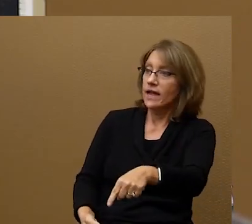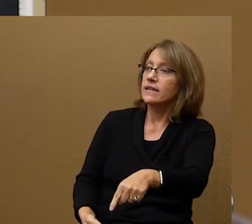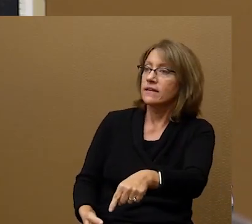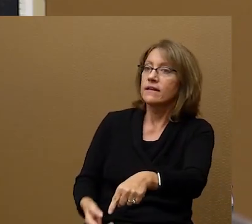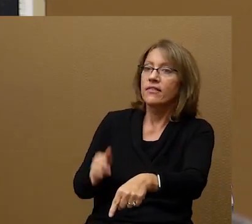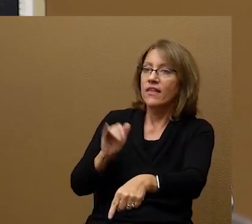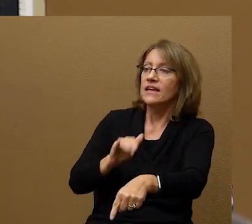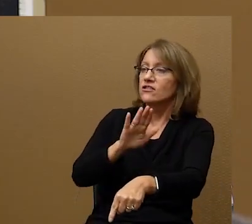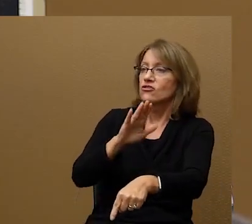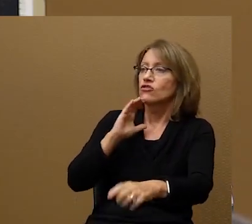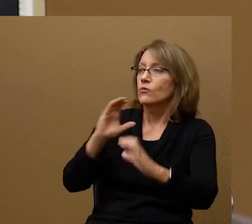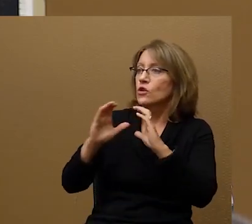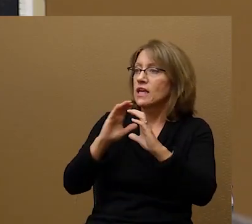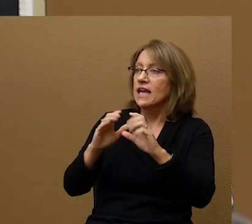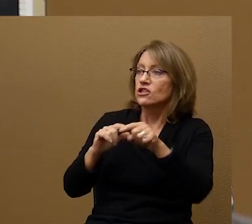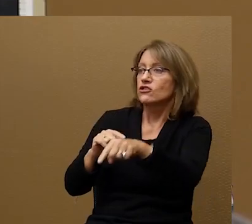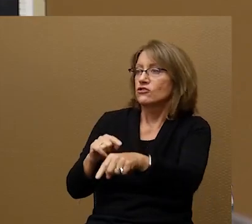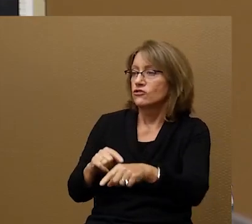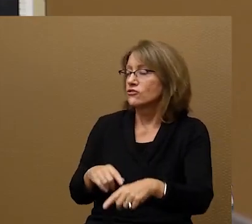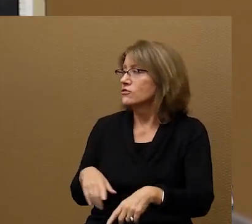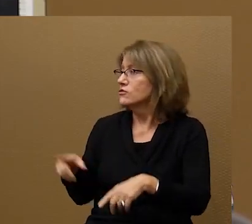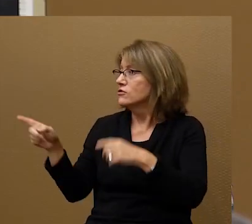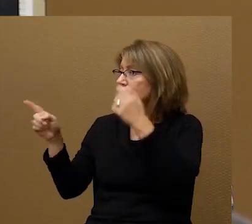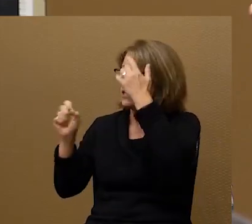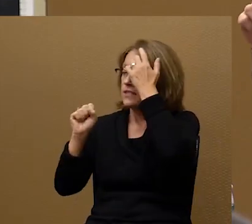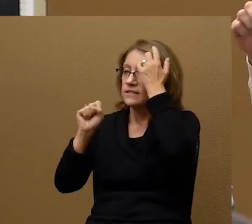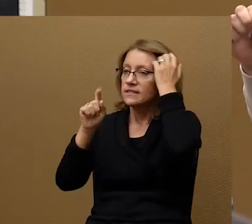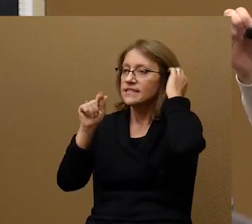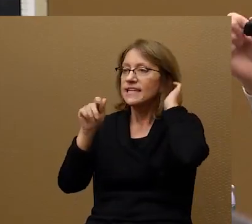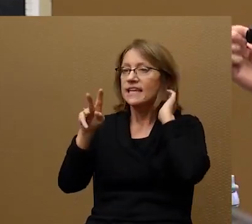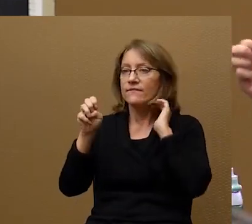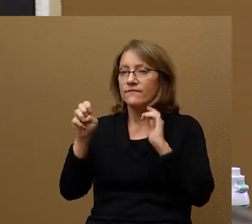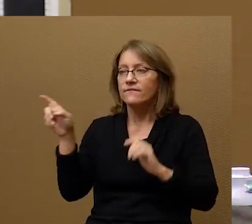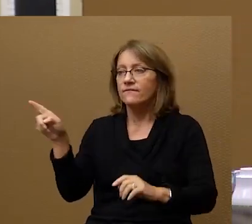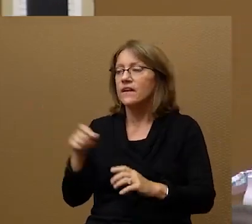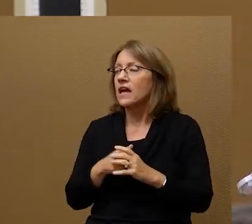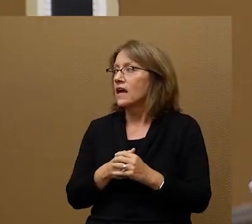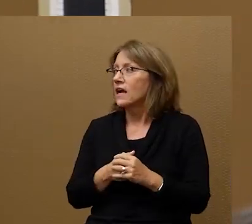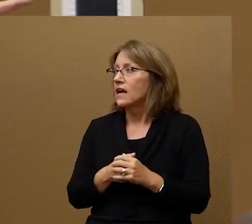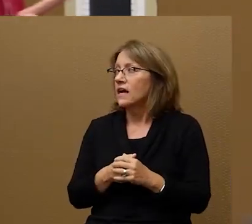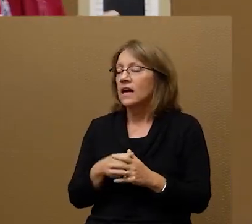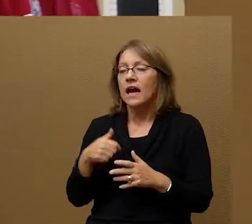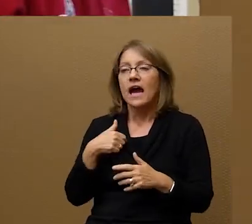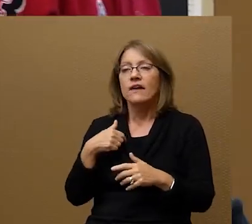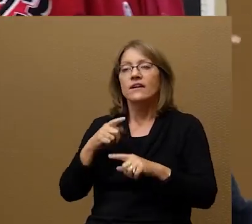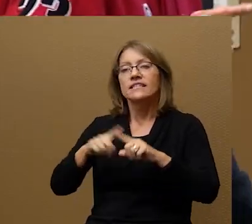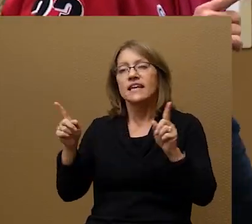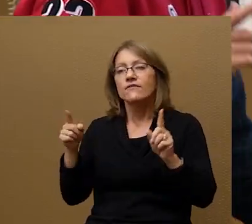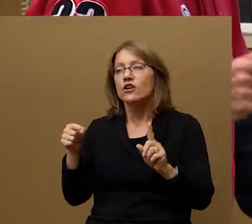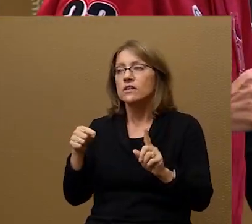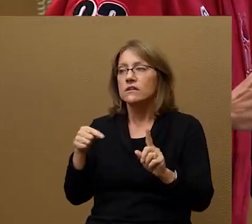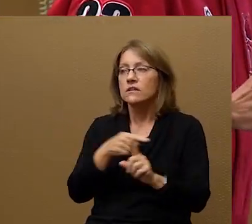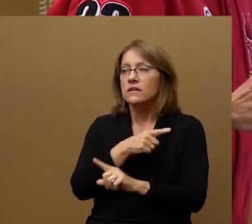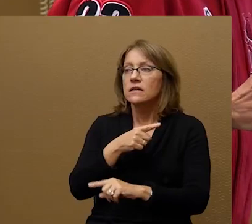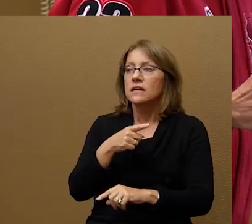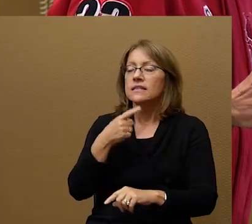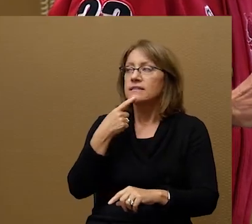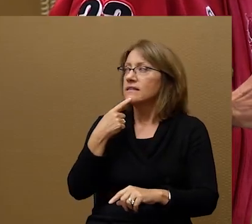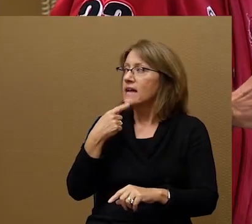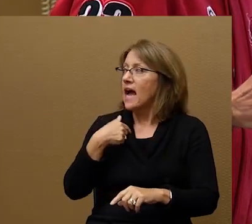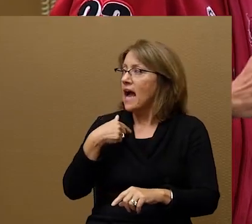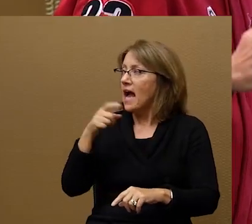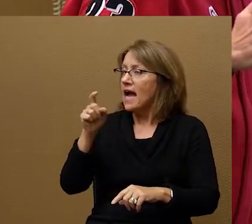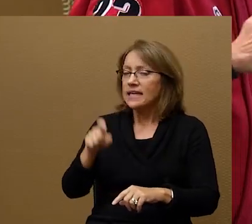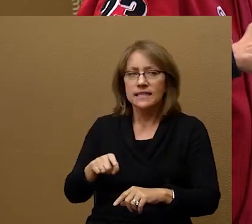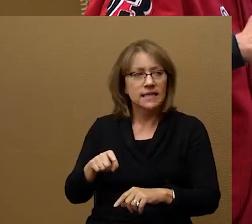I have a variation of that I want to mention, where instead of I need a break, I need time to accept.